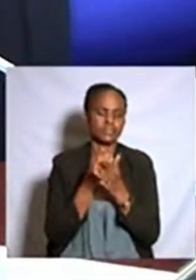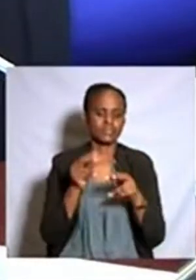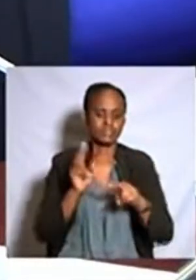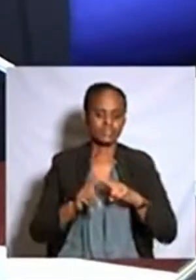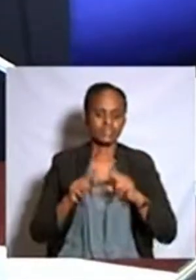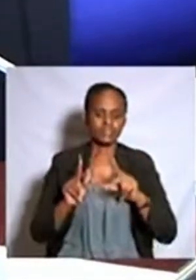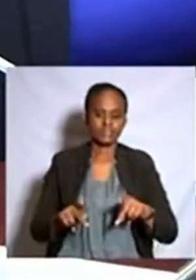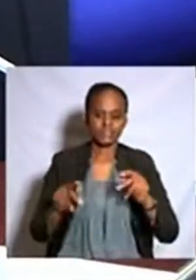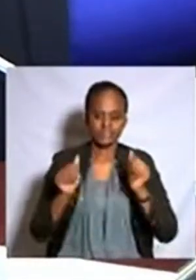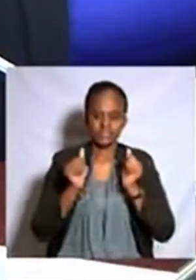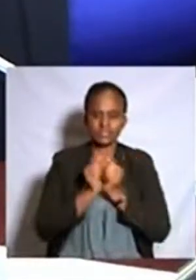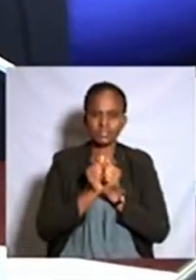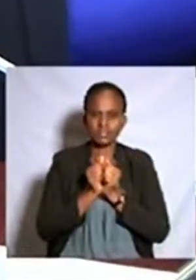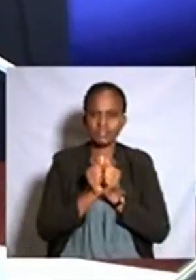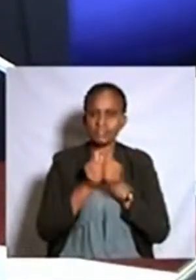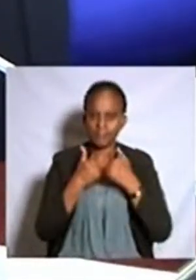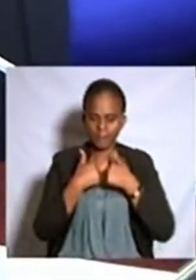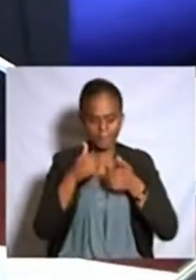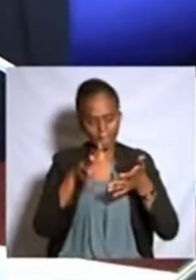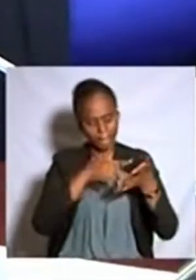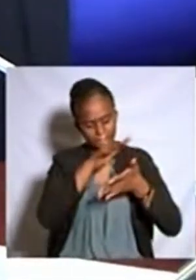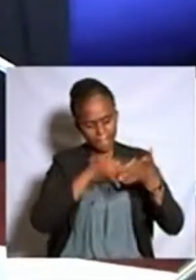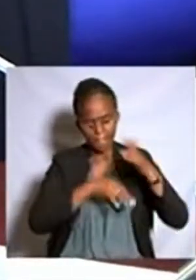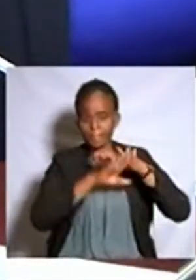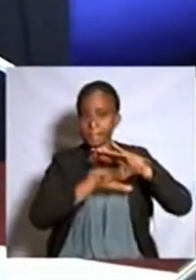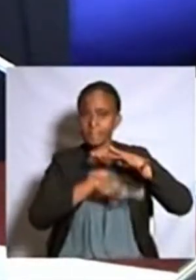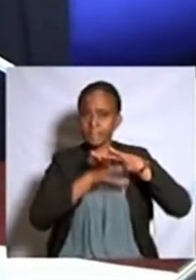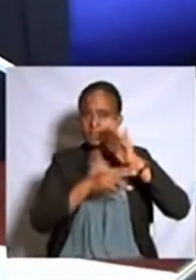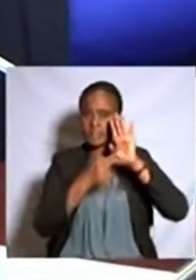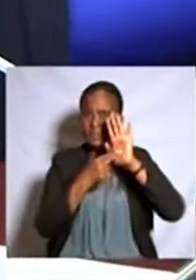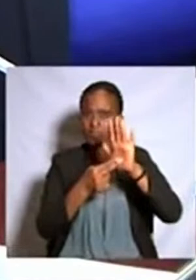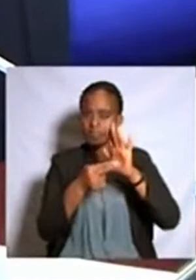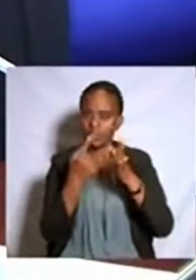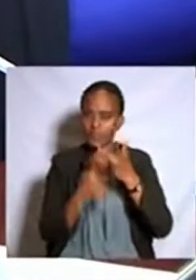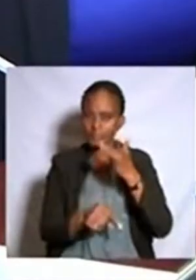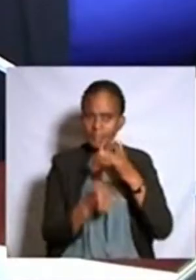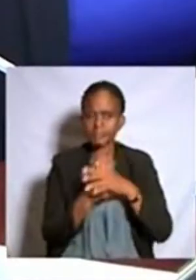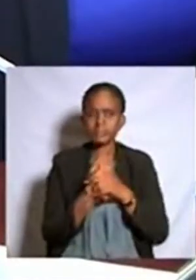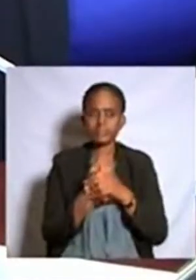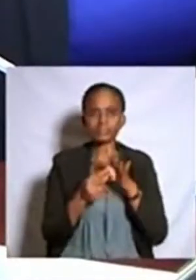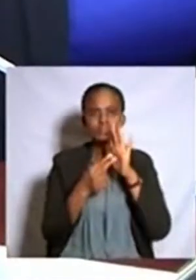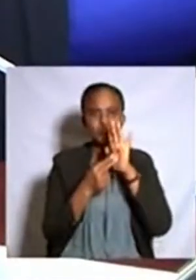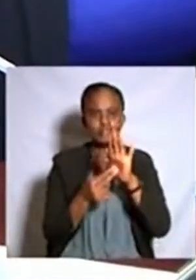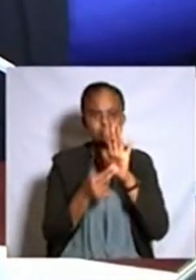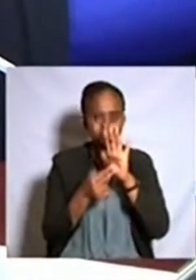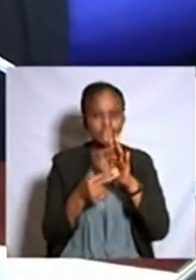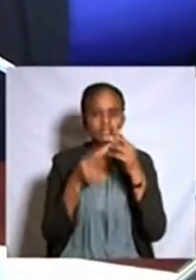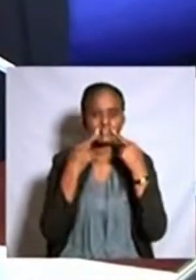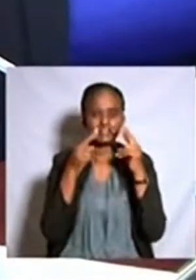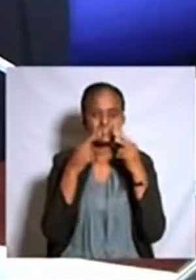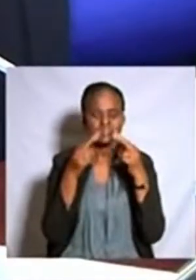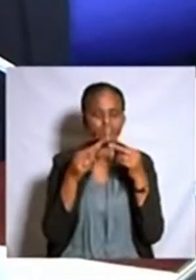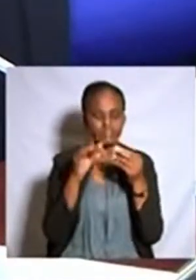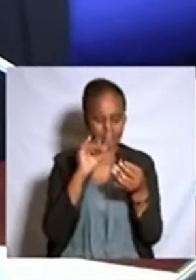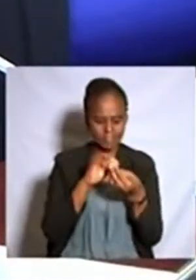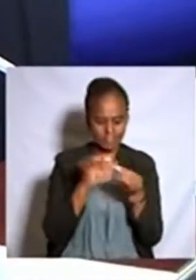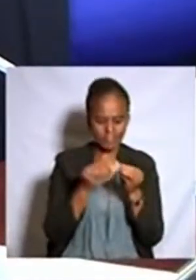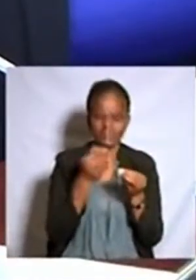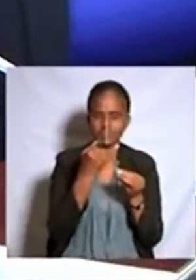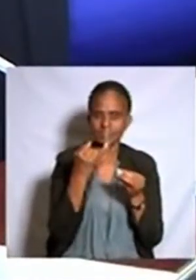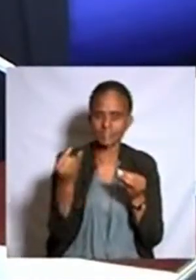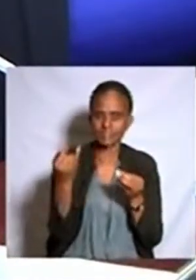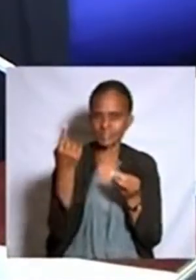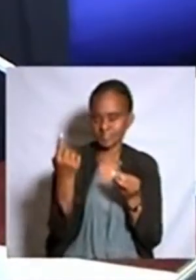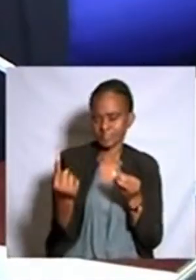Chair, in terms of, there is a table below indicating the outstanding mortgages. Item 1 referred